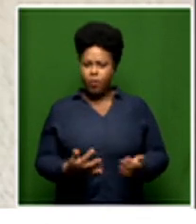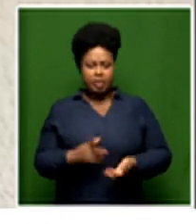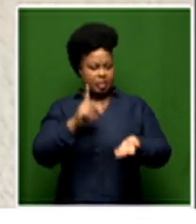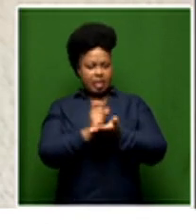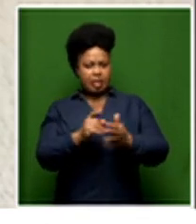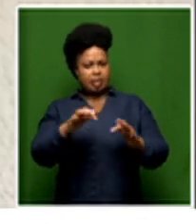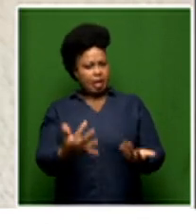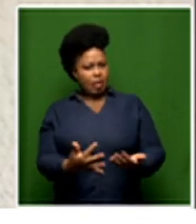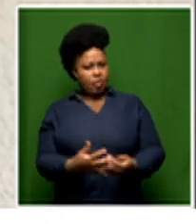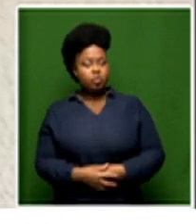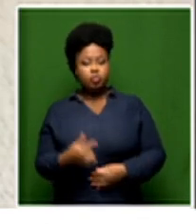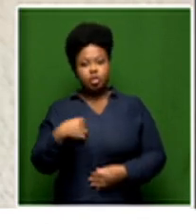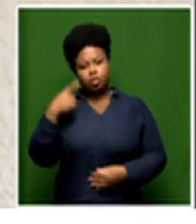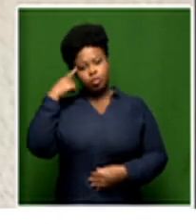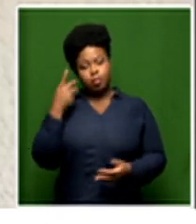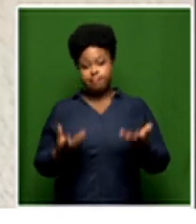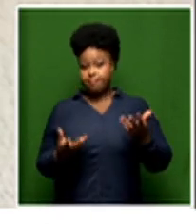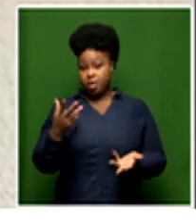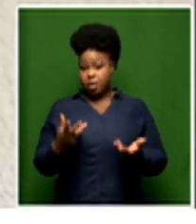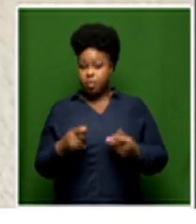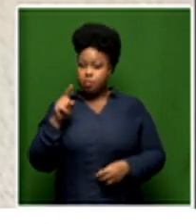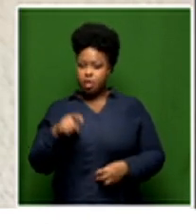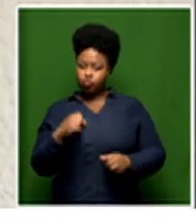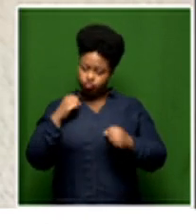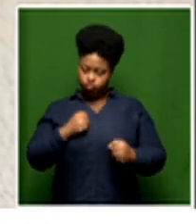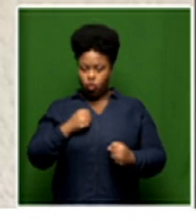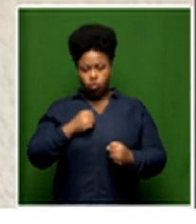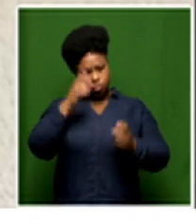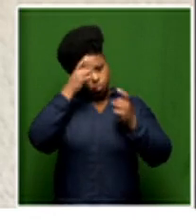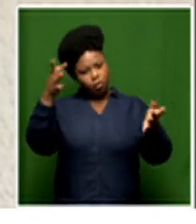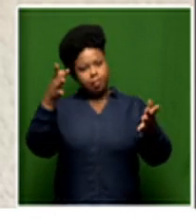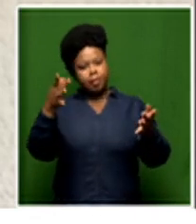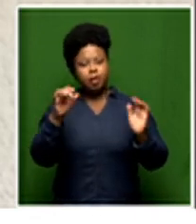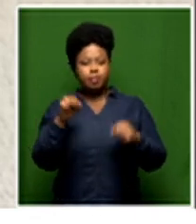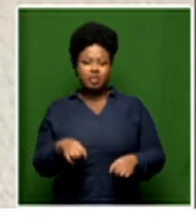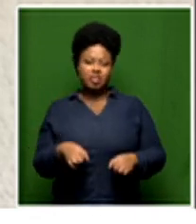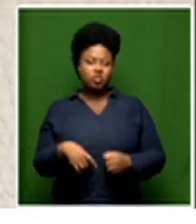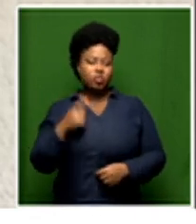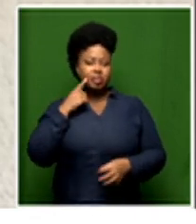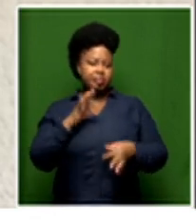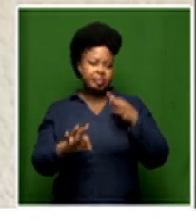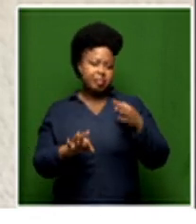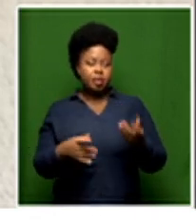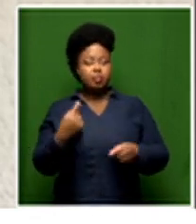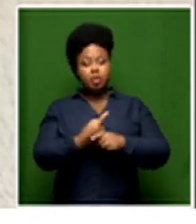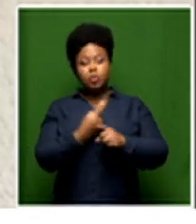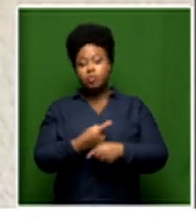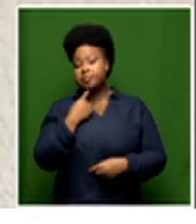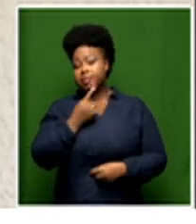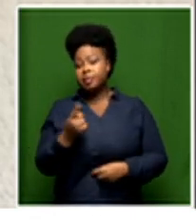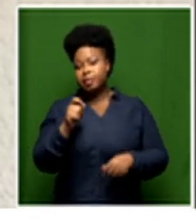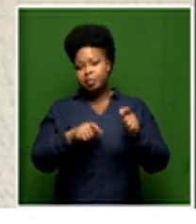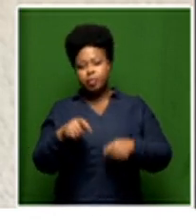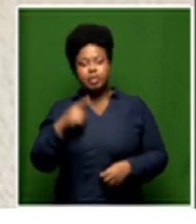know? So I thought, you know, I should make a very strong message. You know, it could be simple. I always tell people that